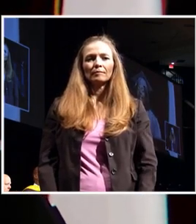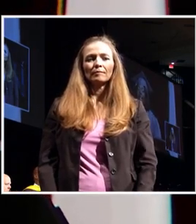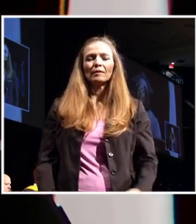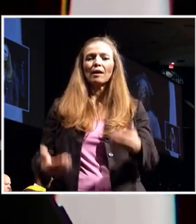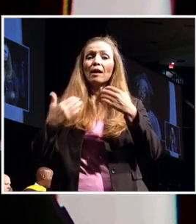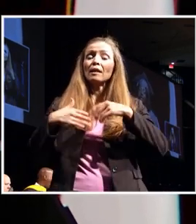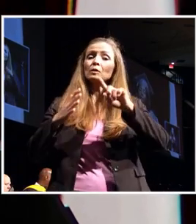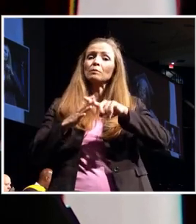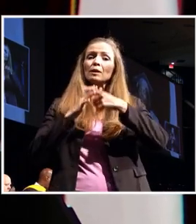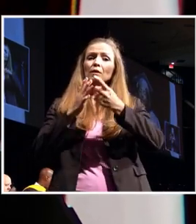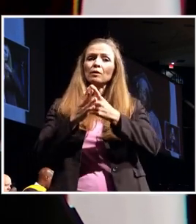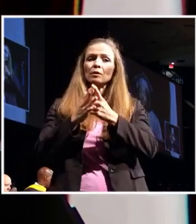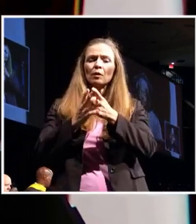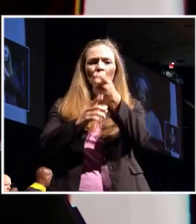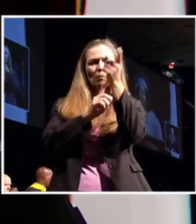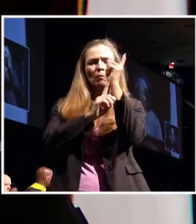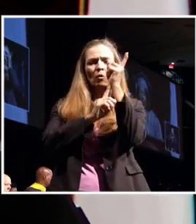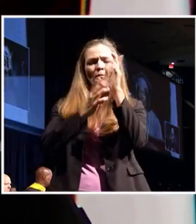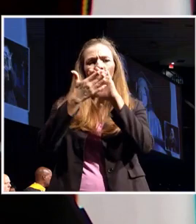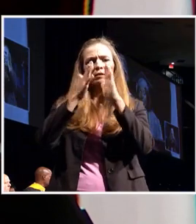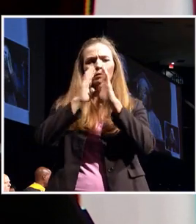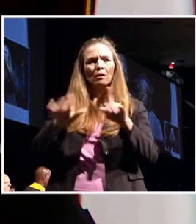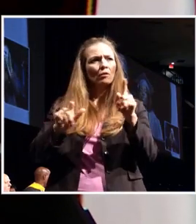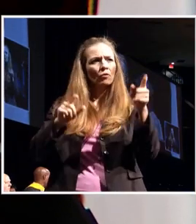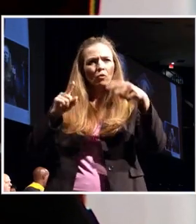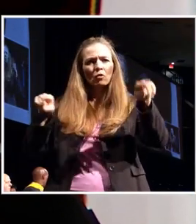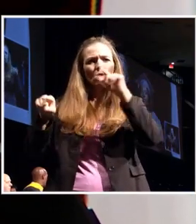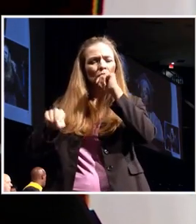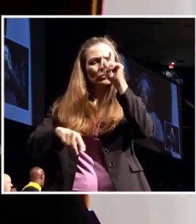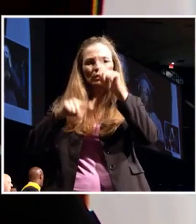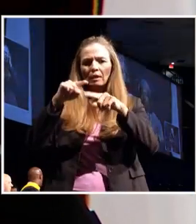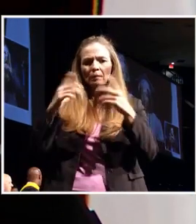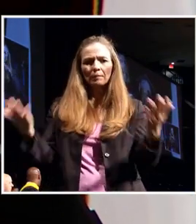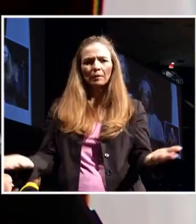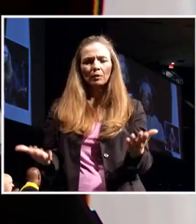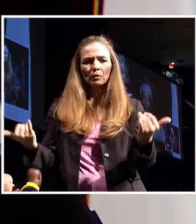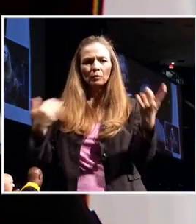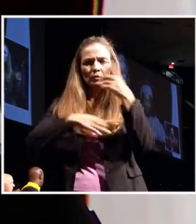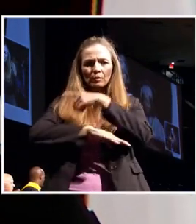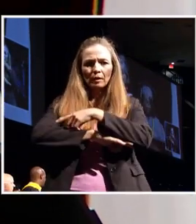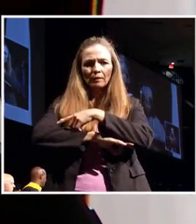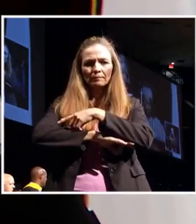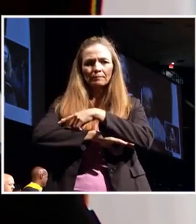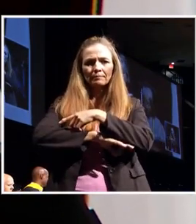I'd like to begin with a moment of silence for all of those who can't be with us today.